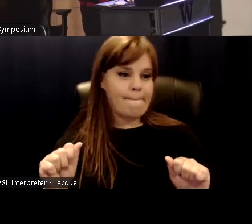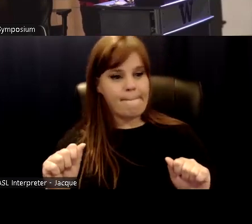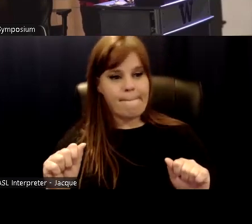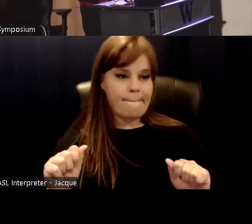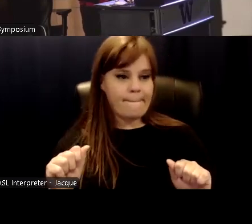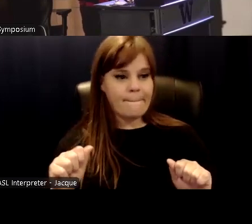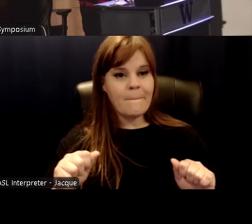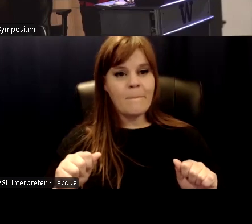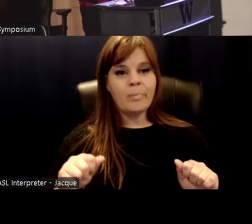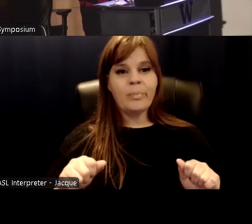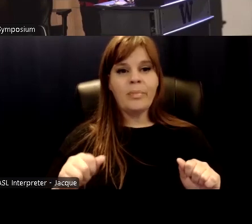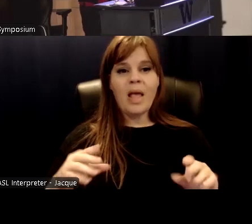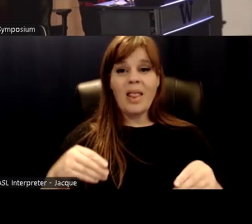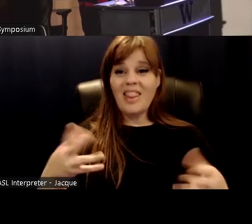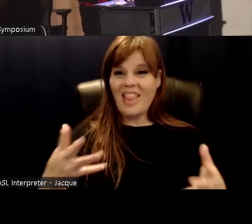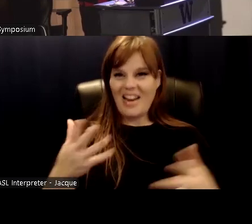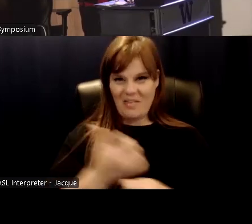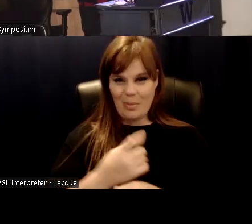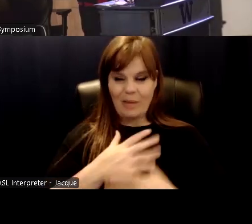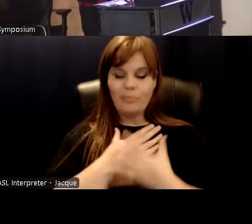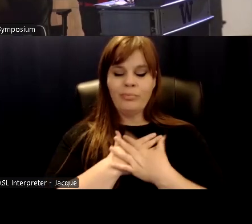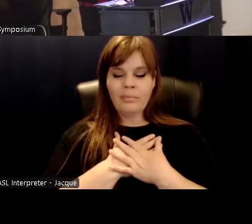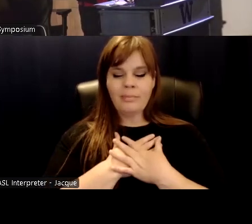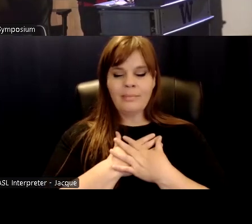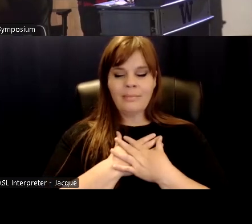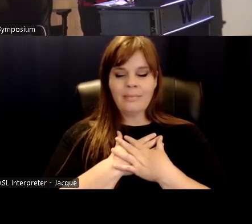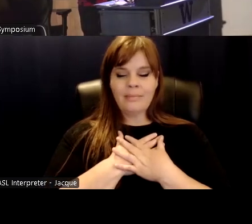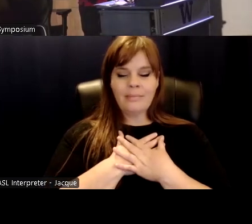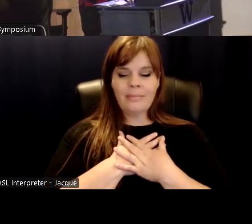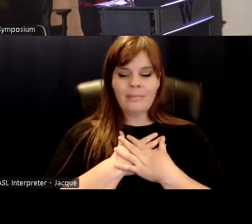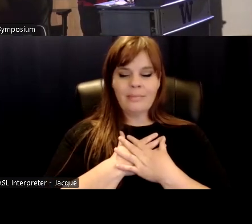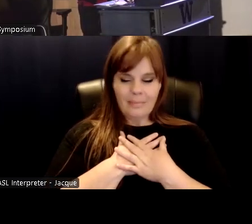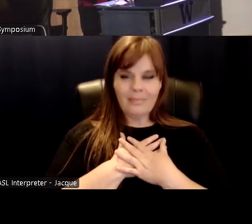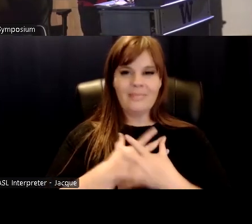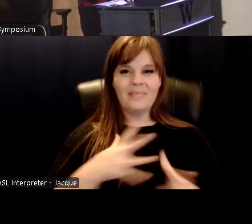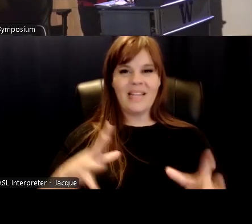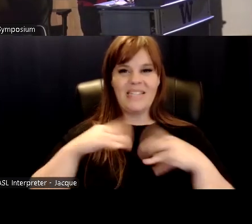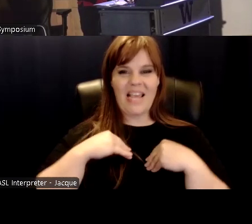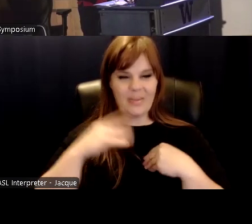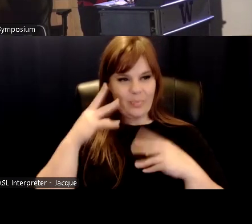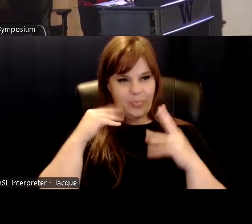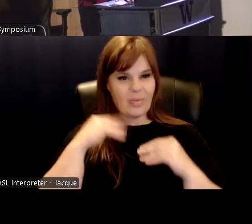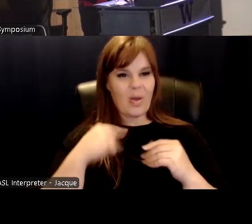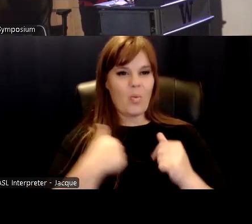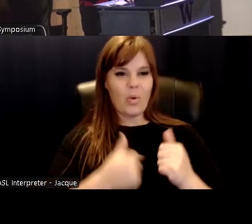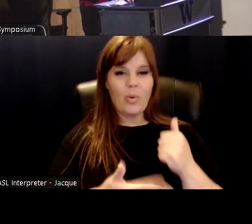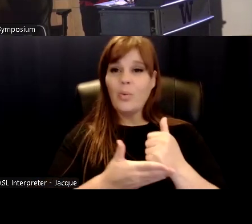let everyone relax and just take in this experience. And also, we would like to help Joshua's